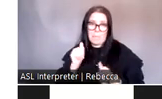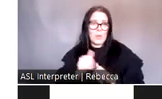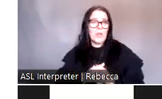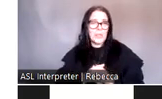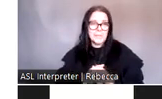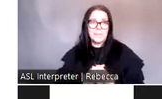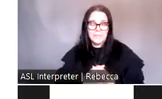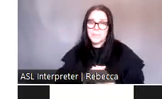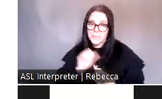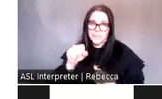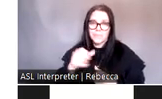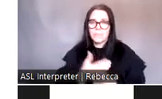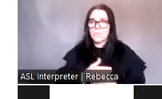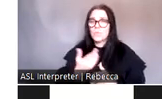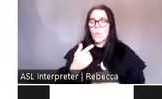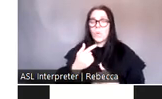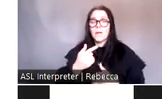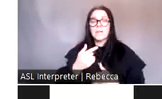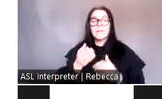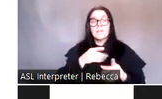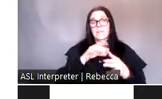So if we, just on this topic of who develops them,